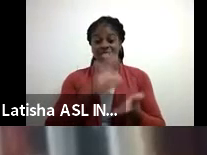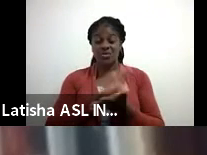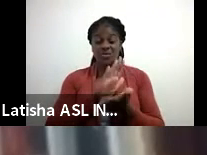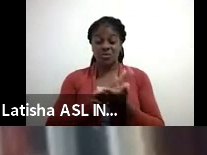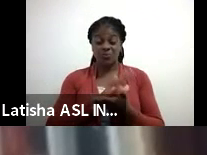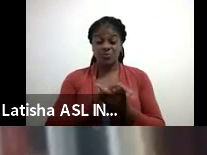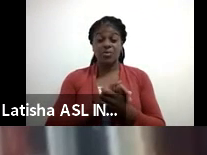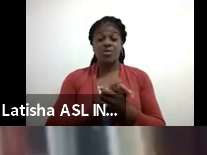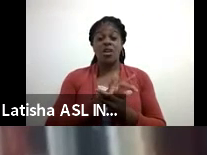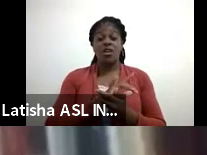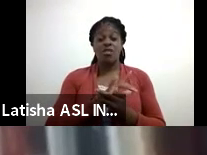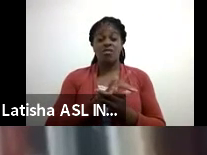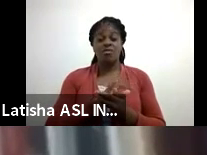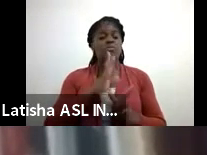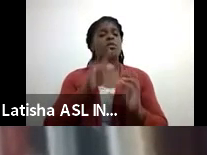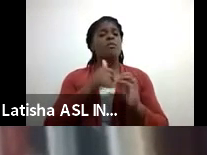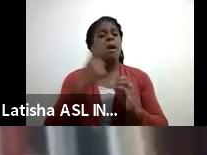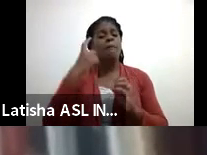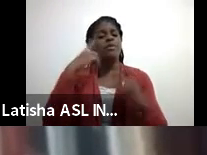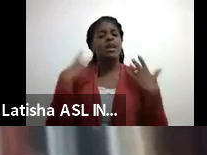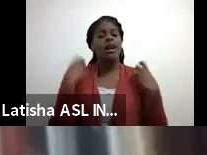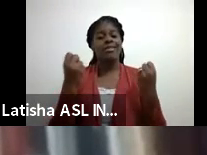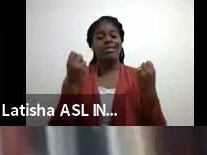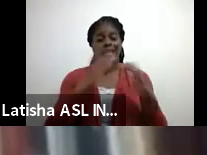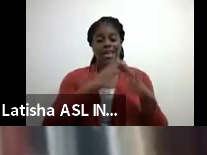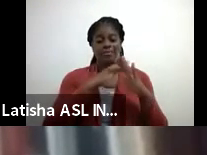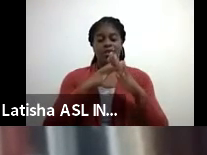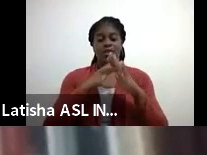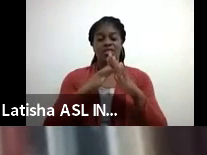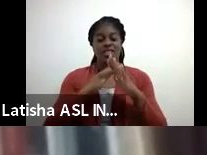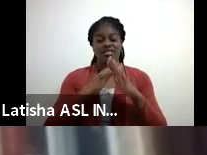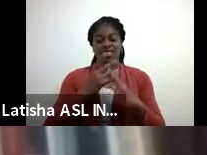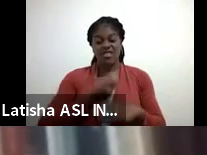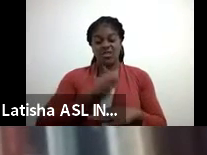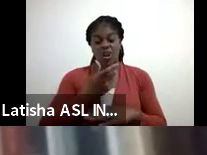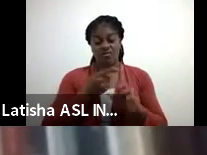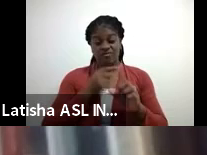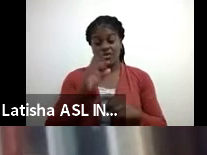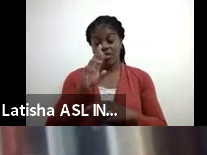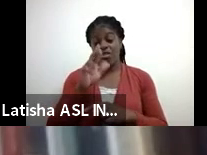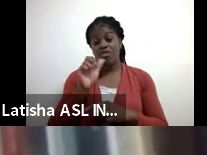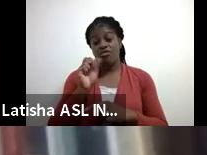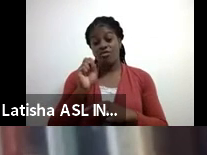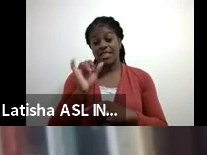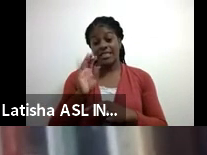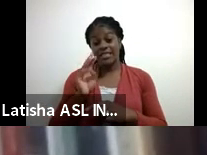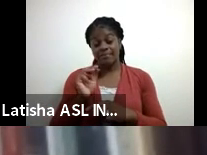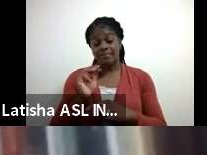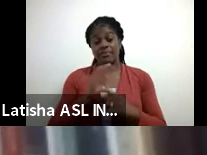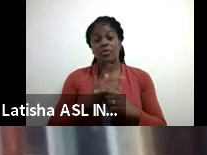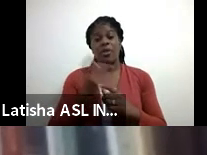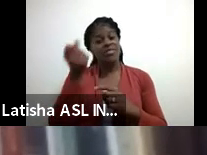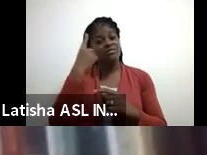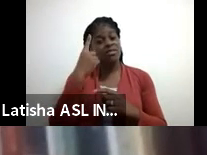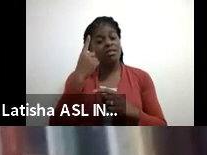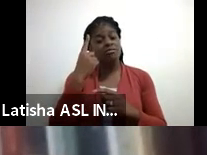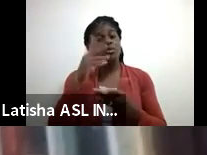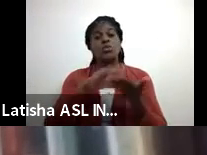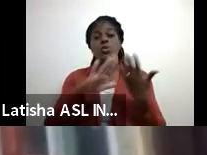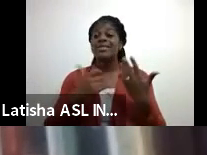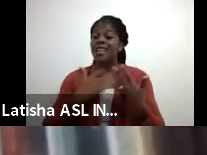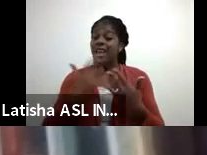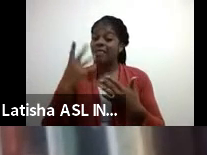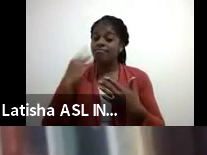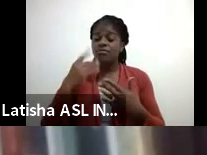about mental health and barriers caused by racism, we must understand that students have trauma,